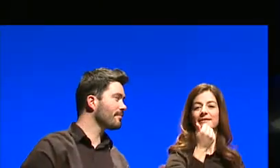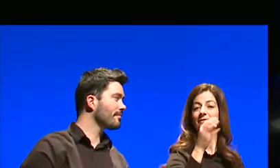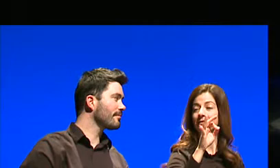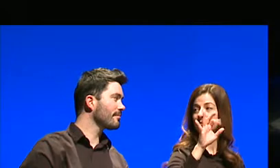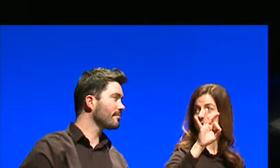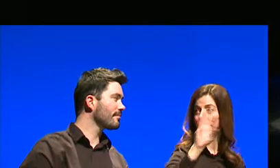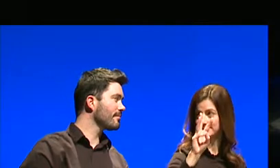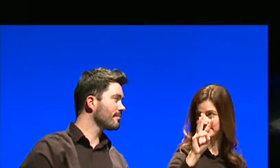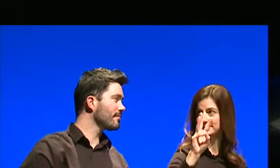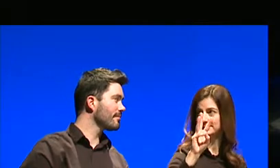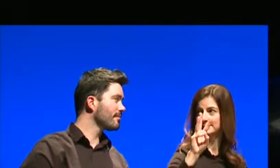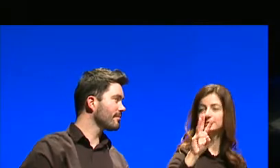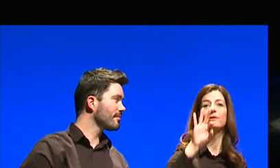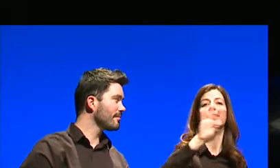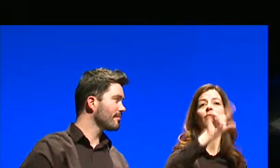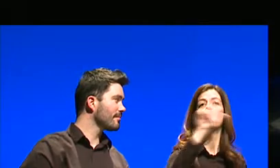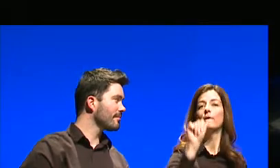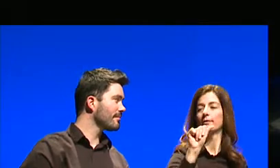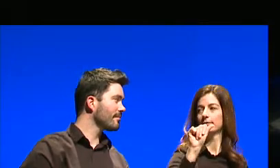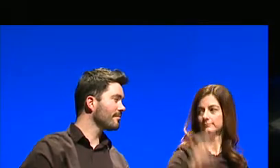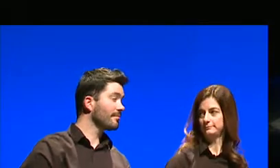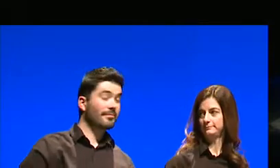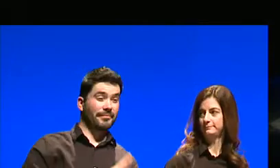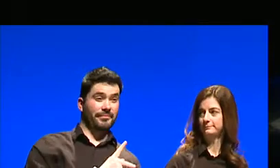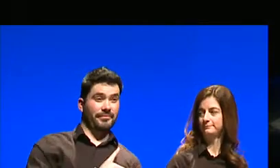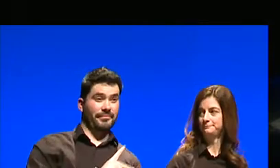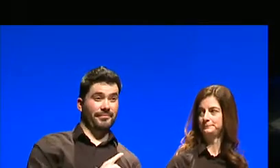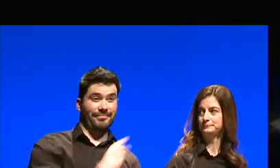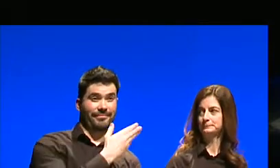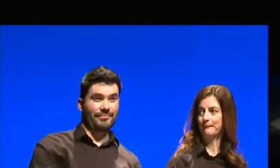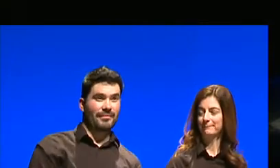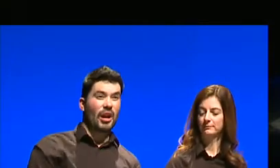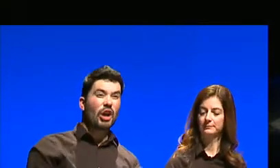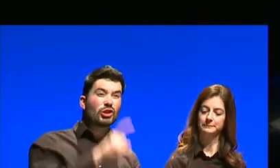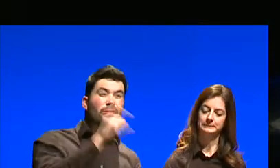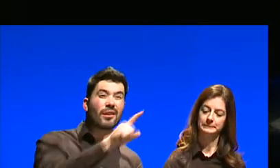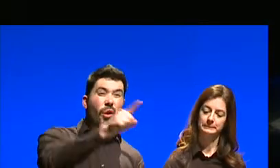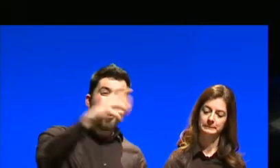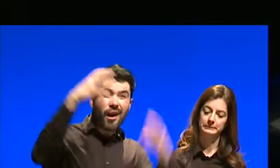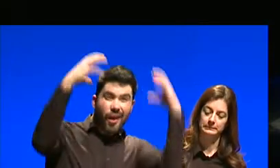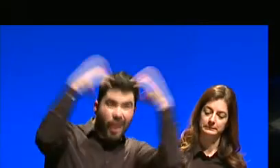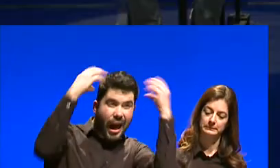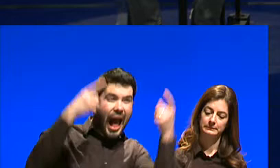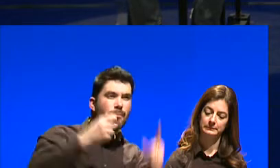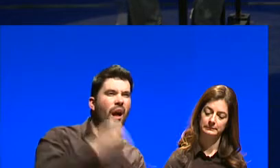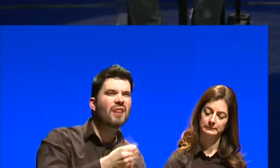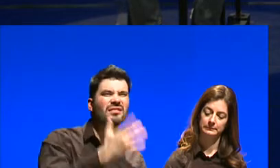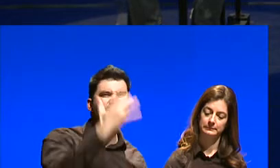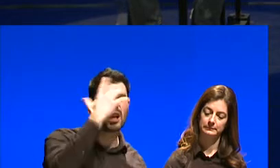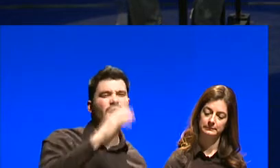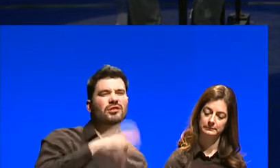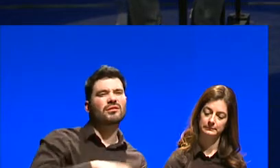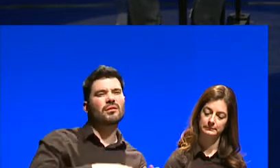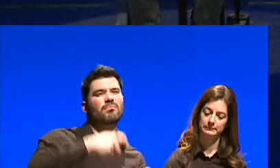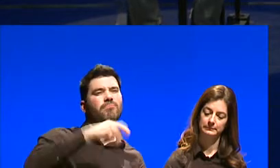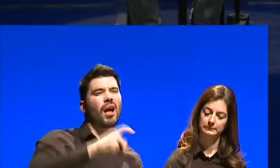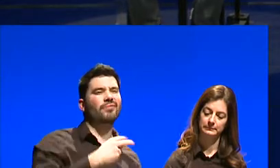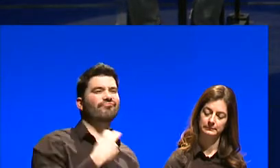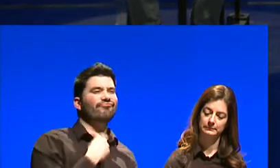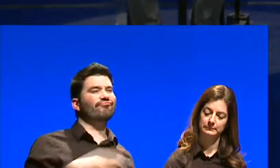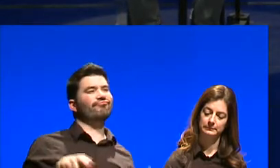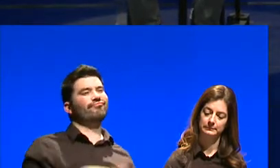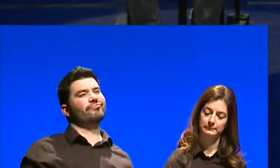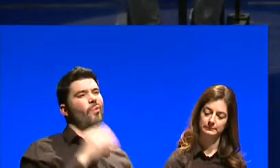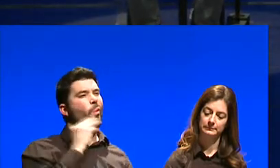1996. West Palm Beach, Florida. I was supposed to go to Disney World, but I had the chicken pox and had to stay home. There